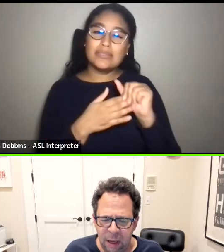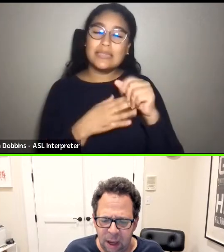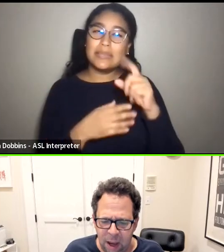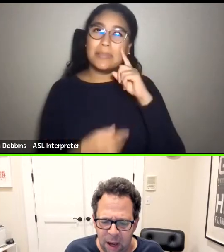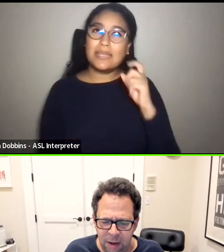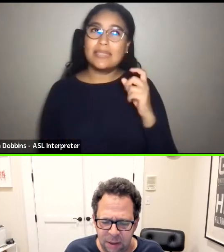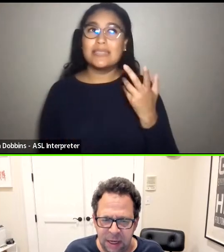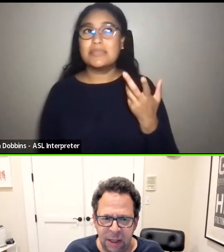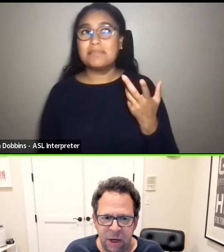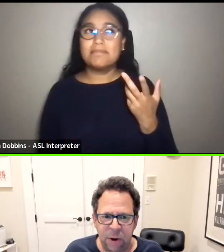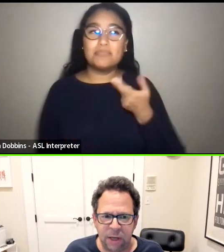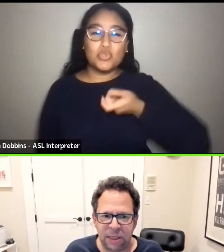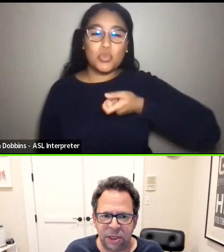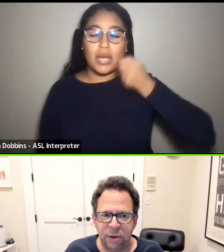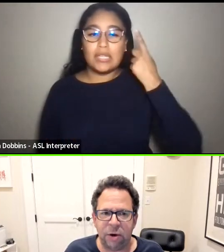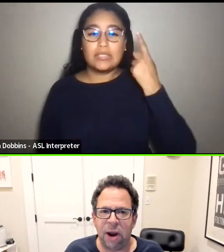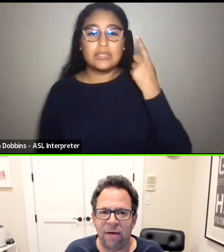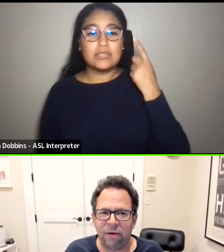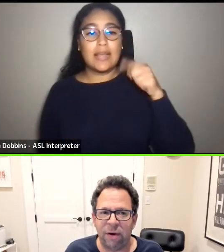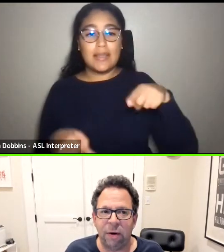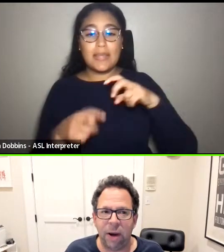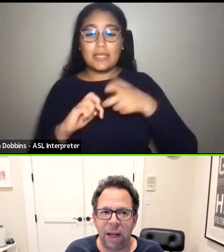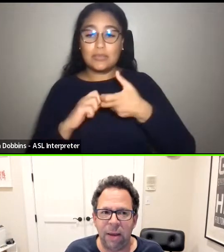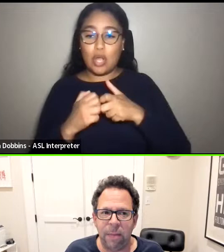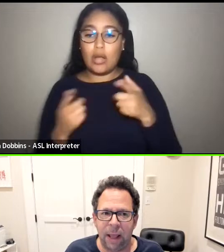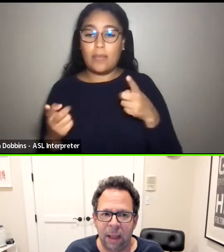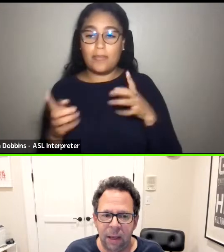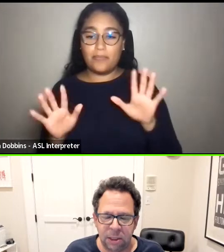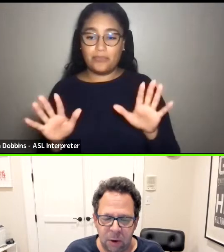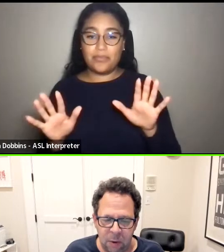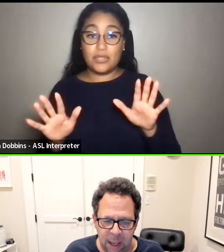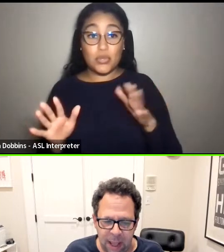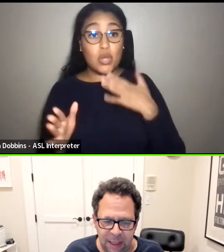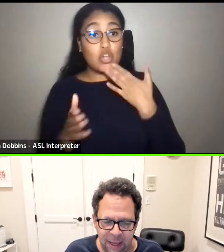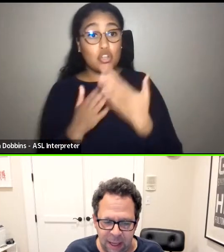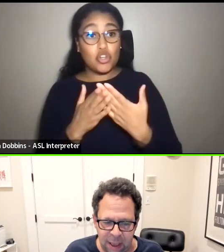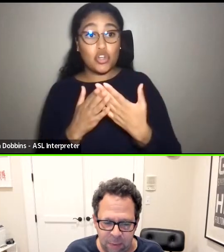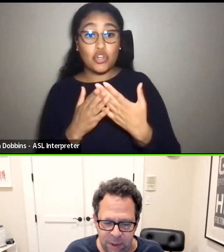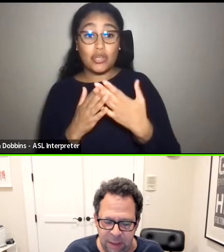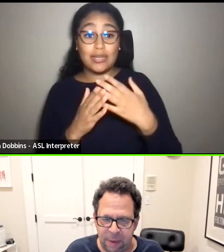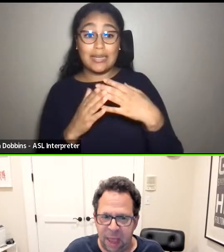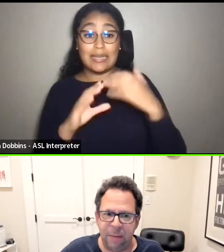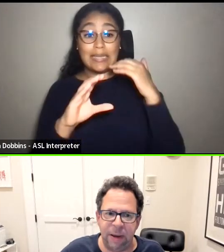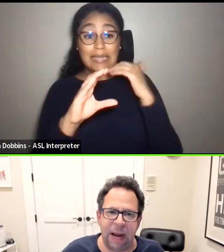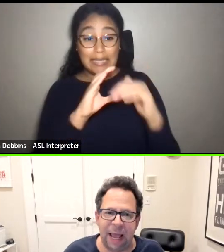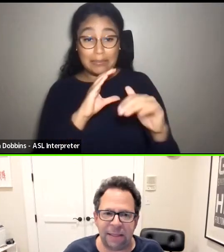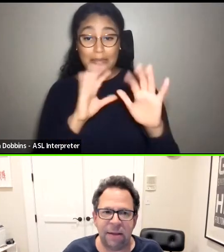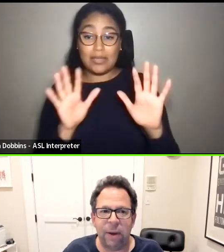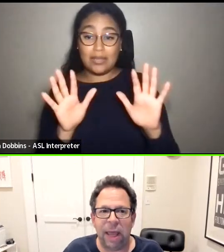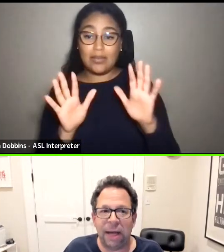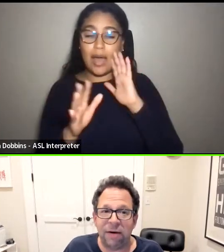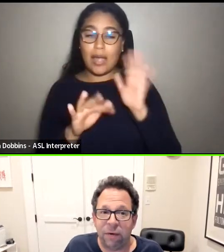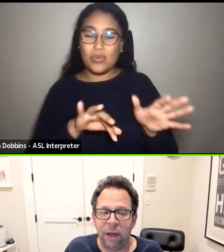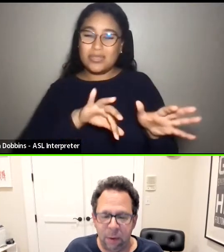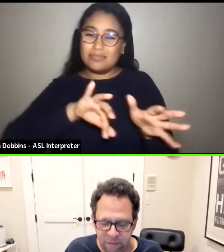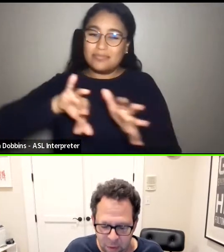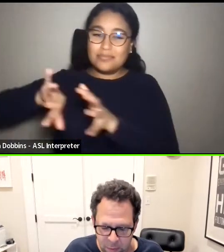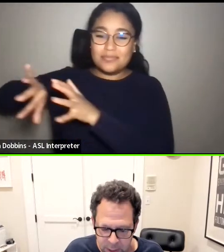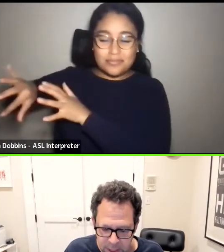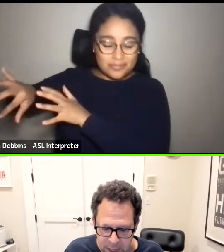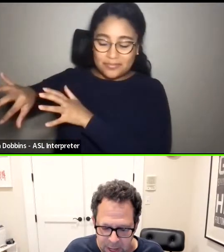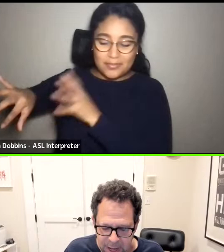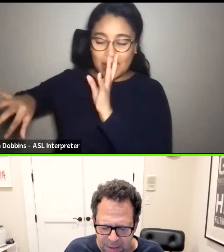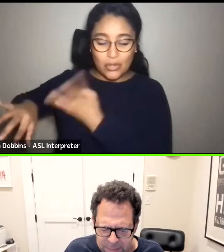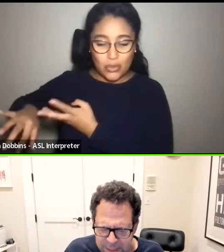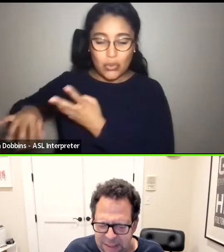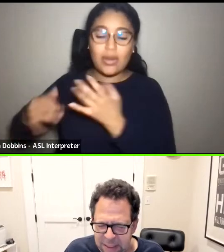really understand the nuance of the issue to craft a great email. So I think I'll put that behind me and ask that we act differently going